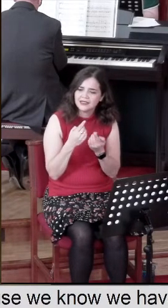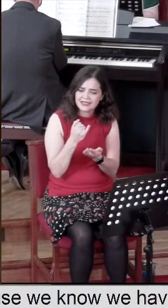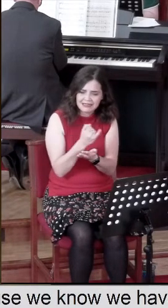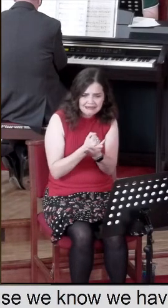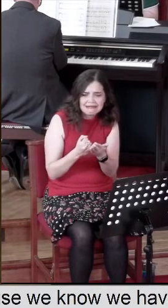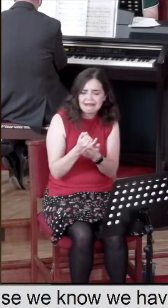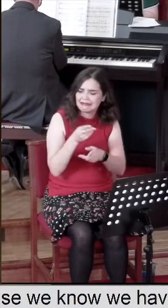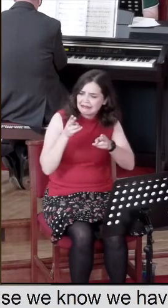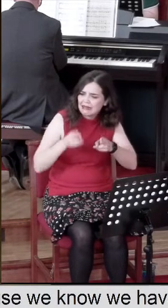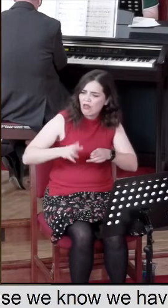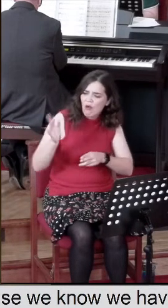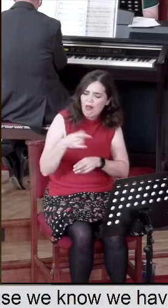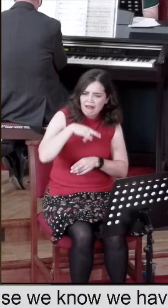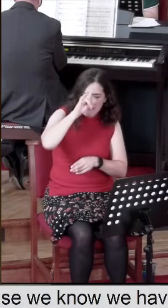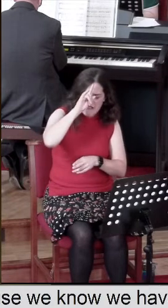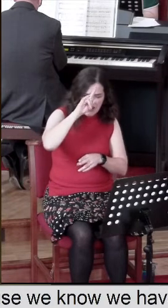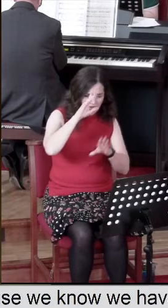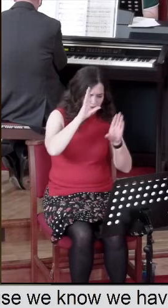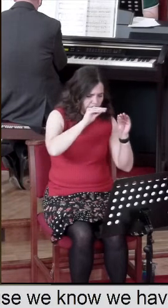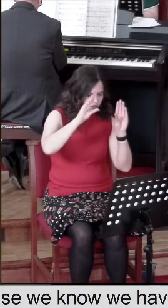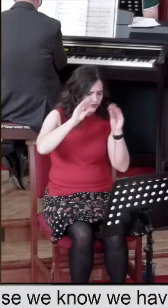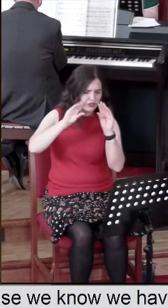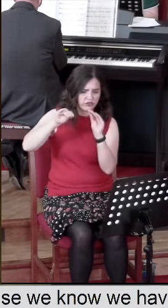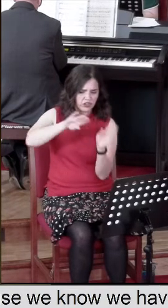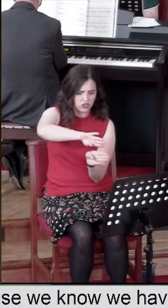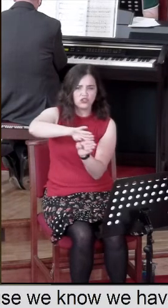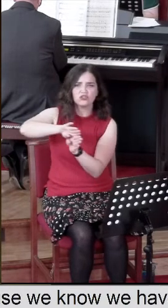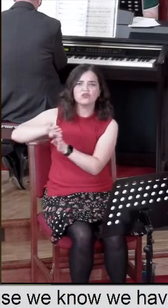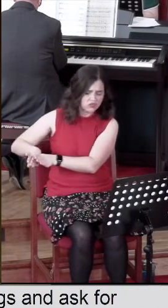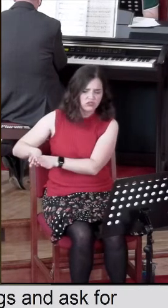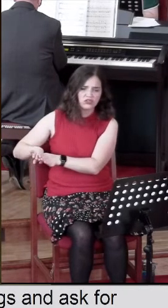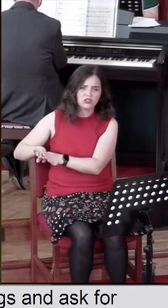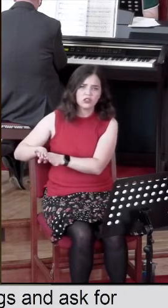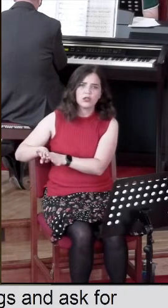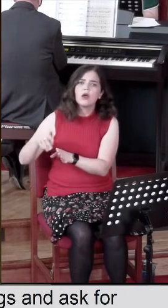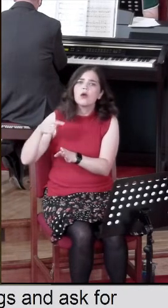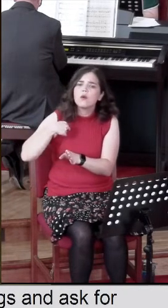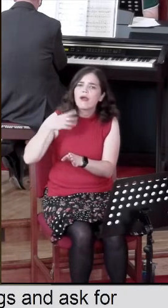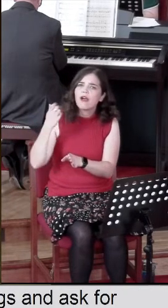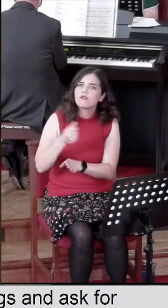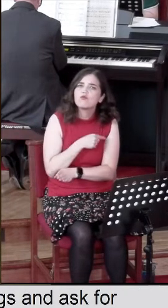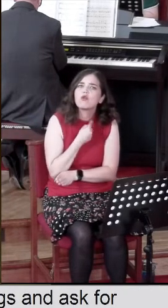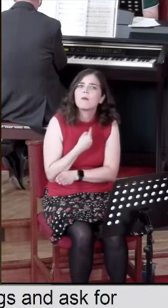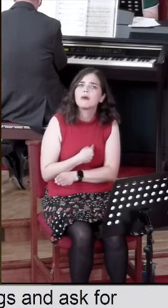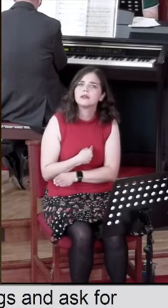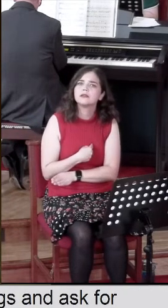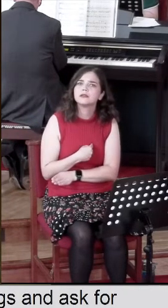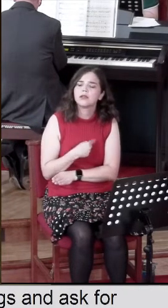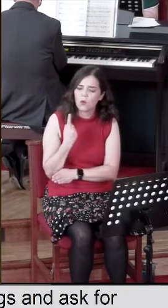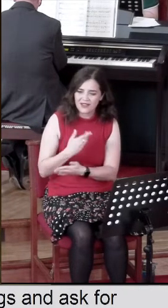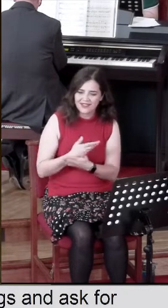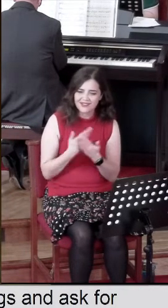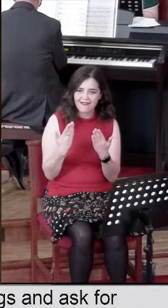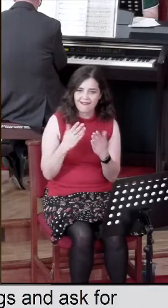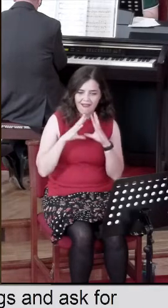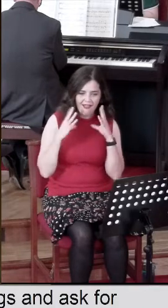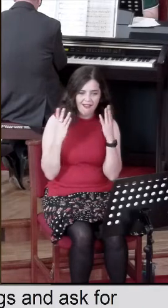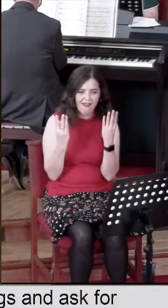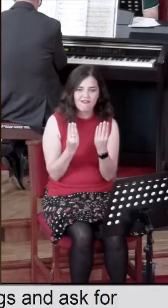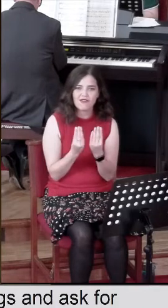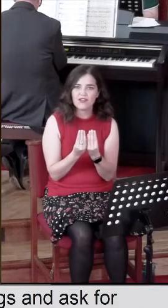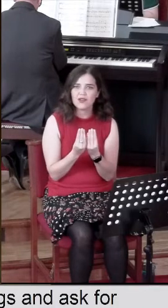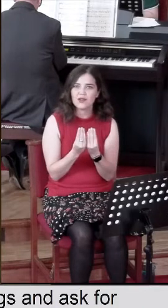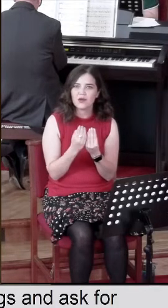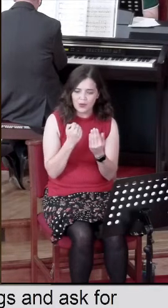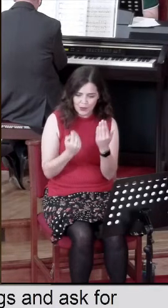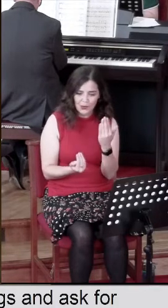all the evil things have been dealt with, and we have that promise that one day all things will be made